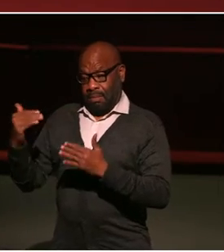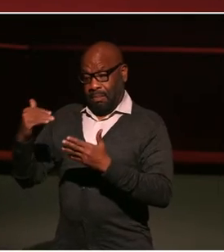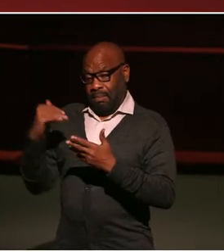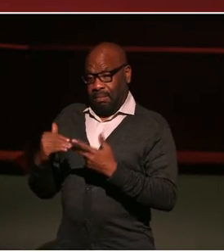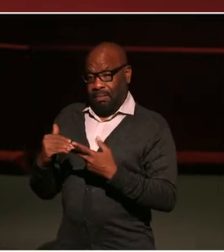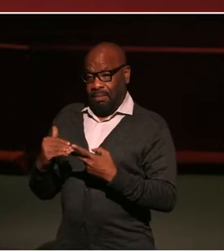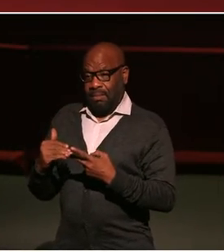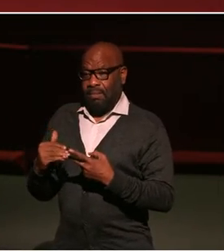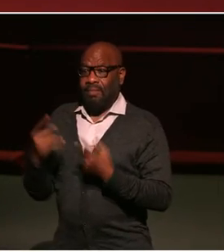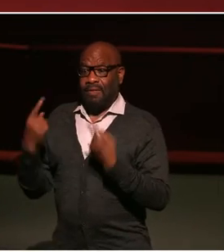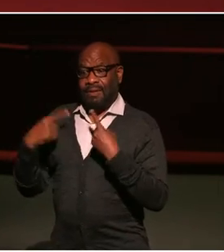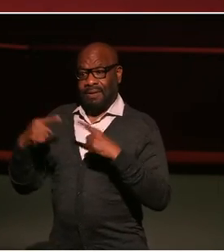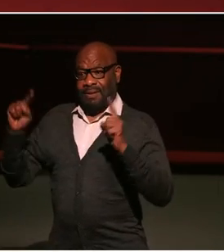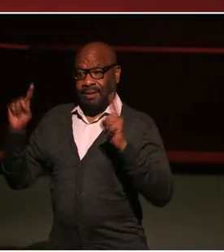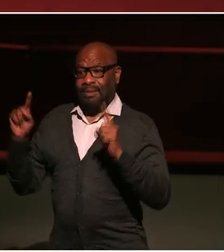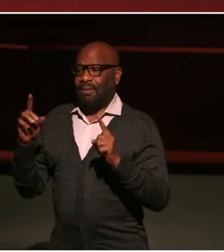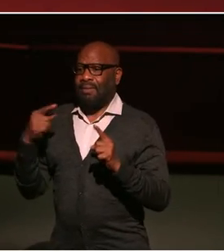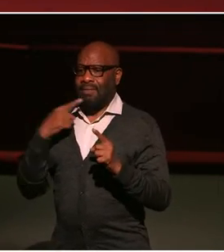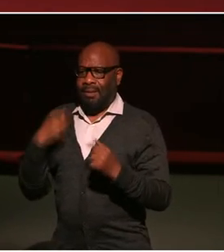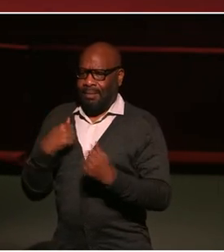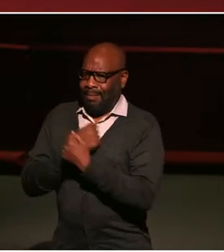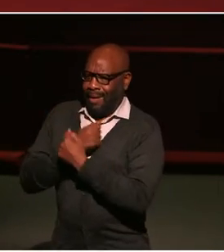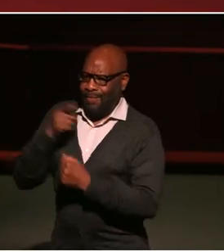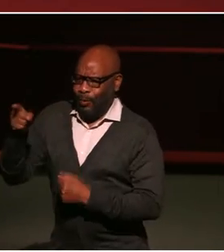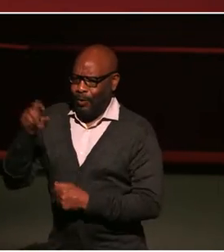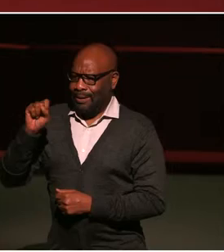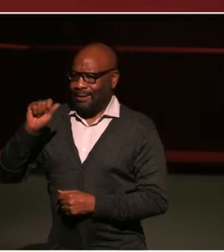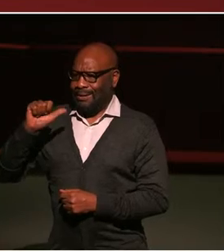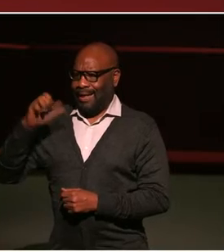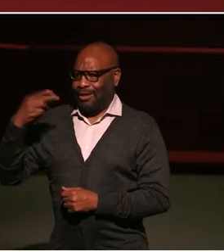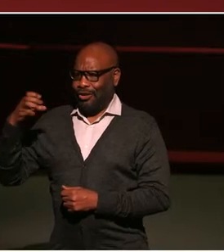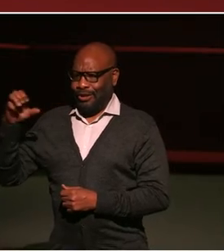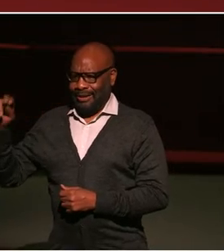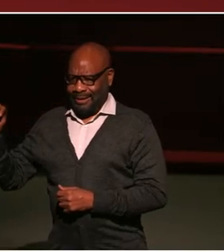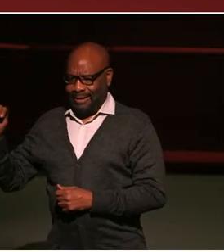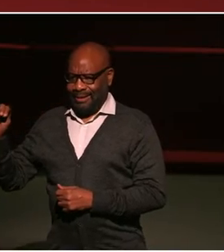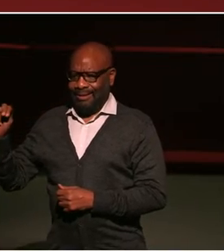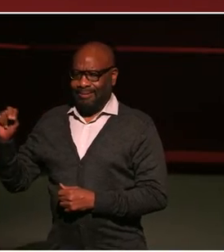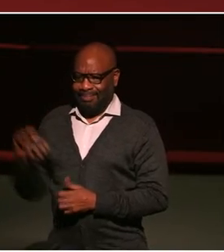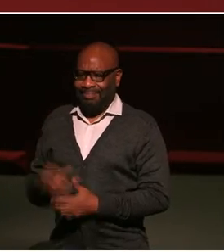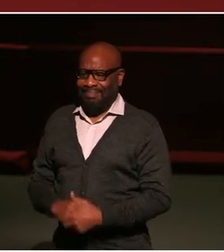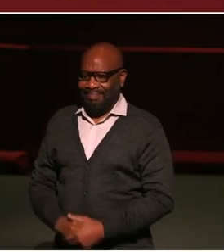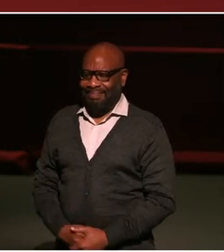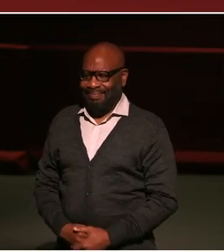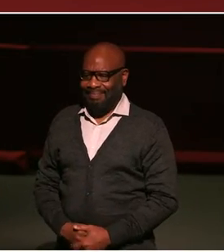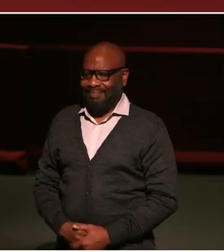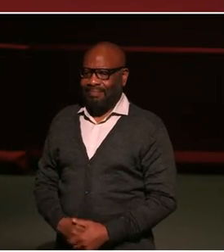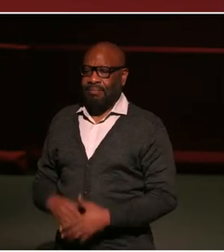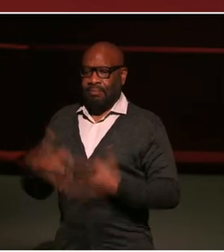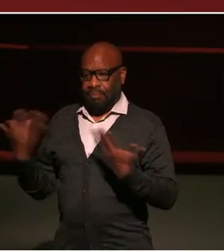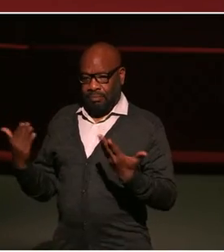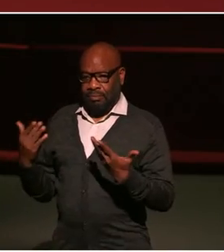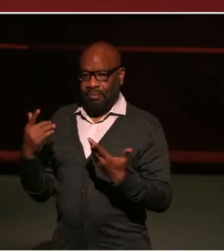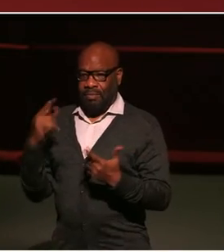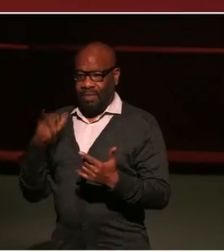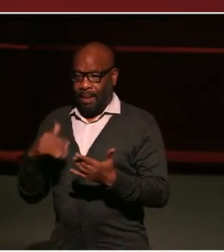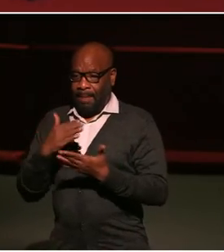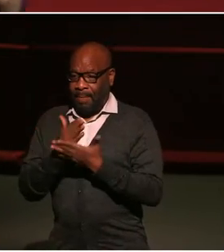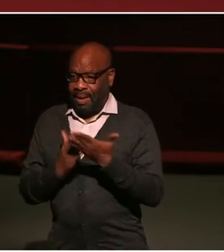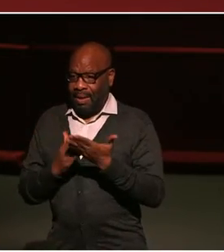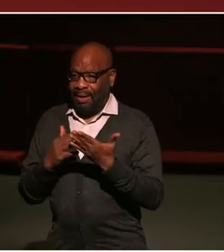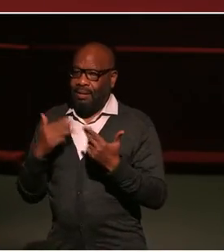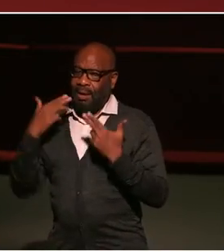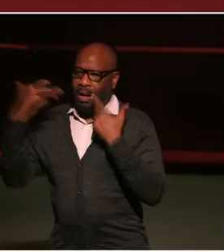true? Yeah. You love Sacheen? So, when you hear me get to that part of the song, the chorus, Us